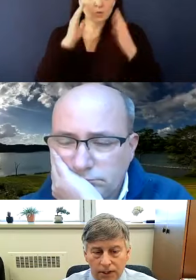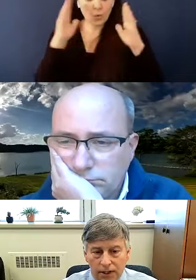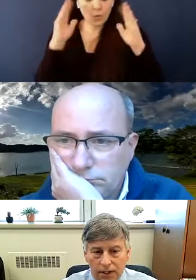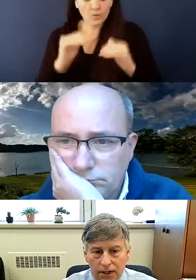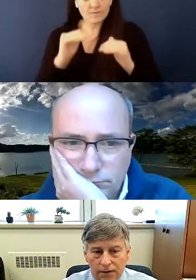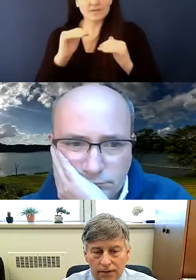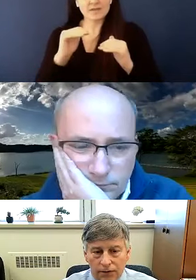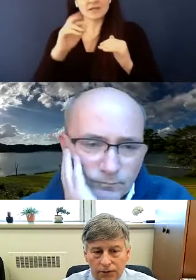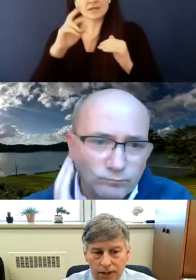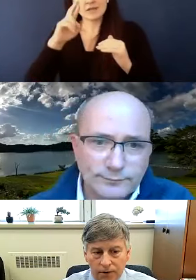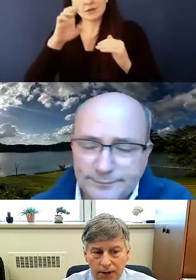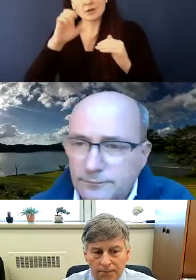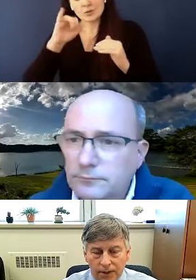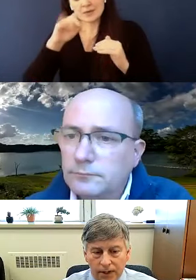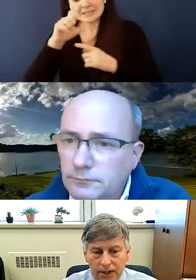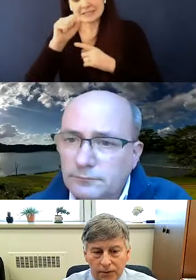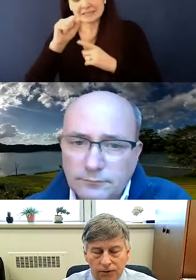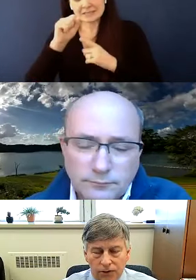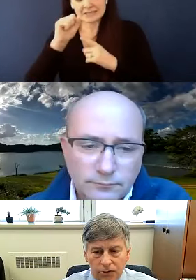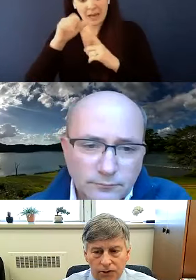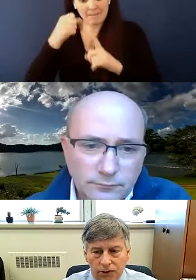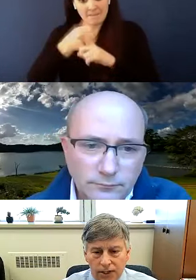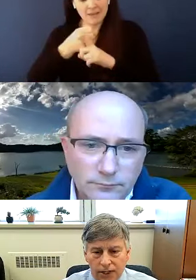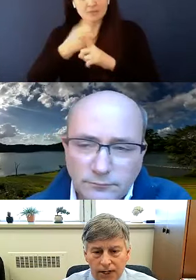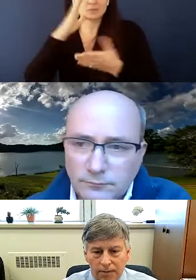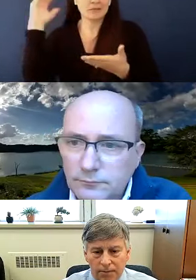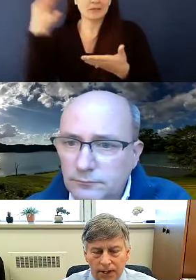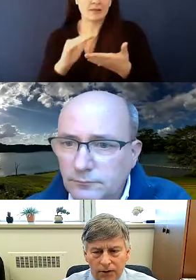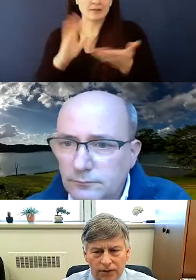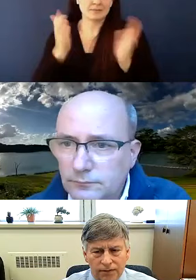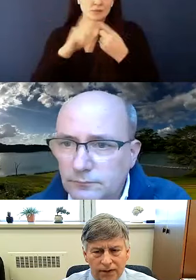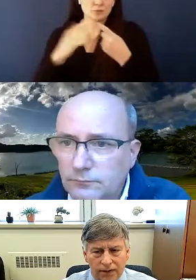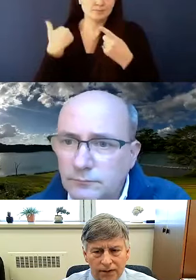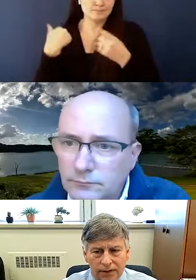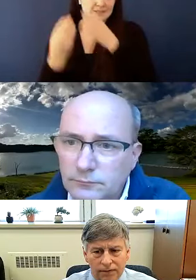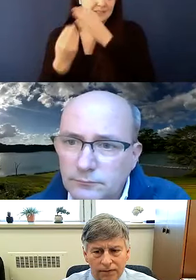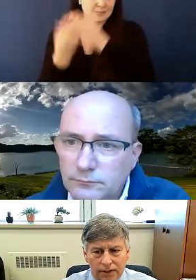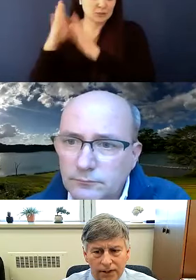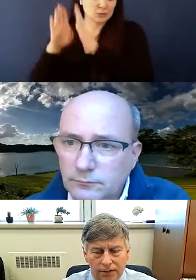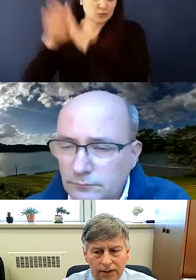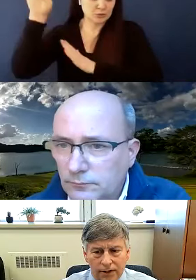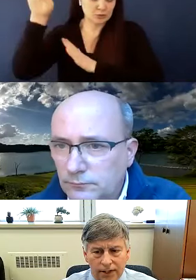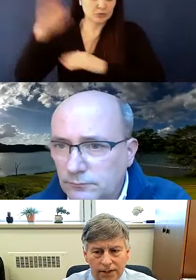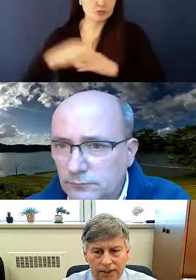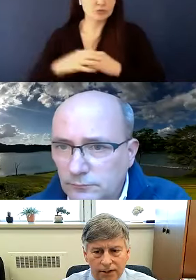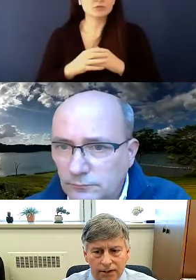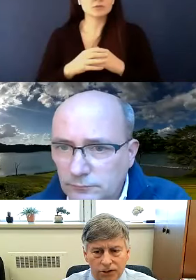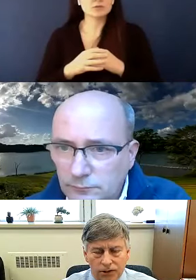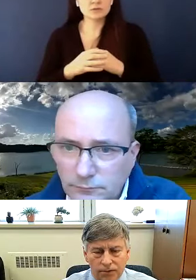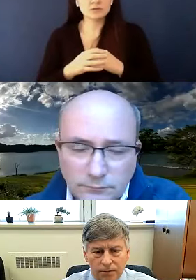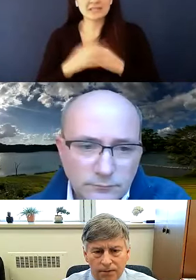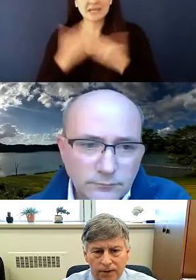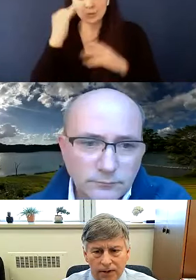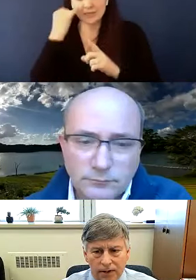experienced the first time around with the first surge. But I don't know if David has any